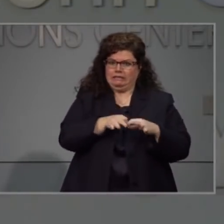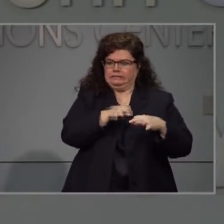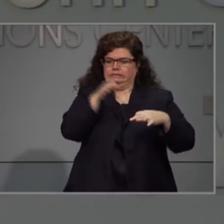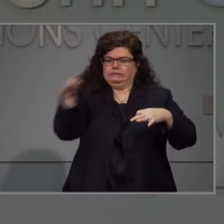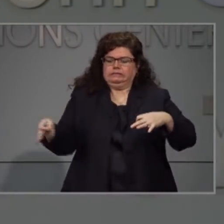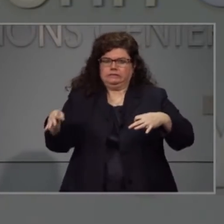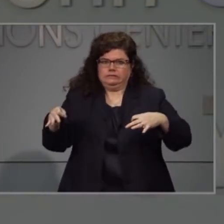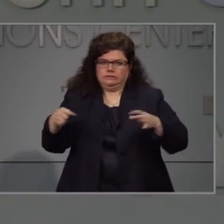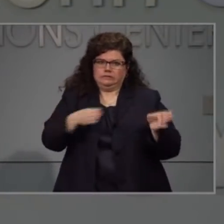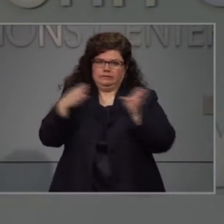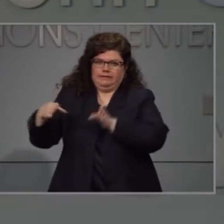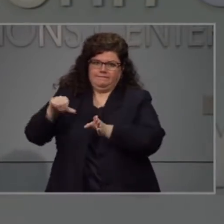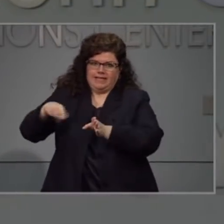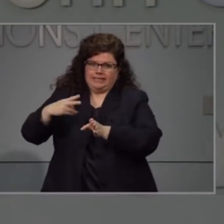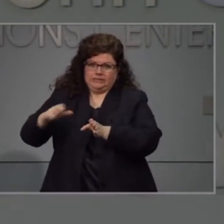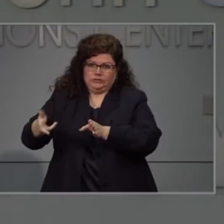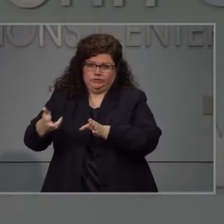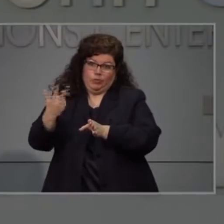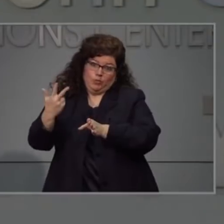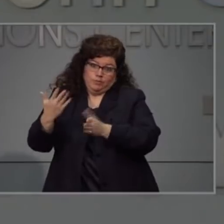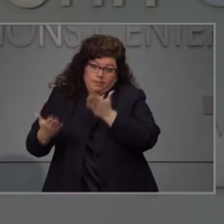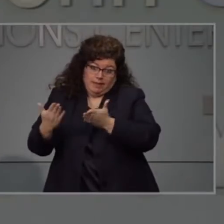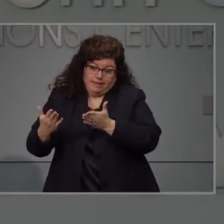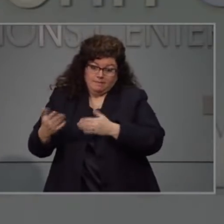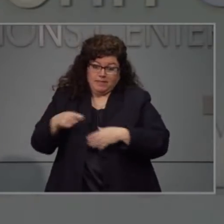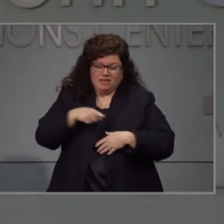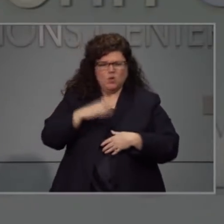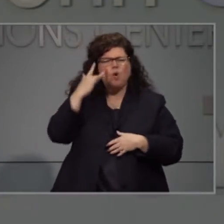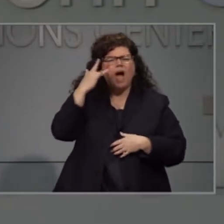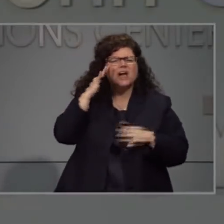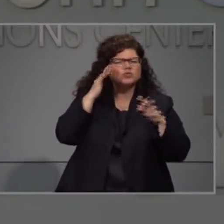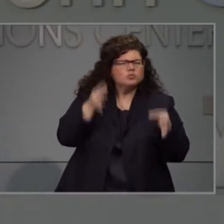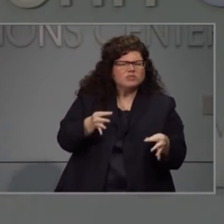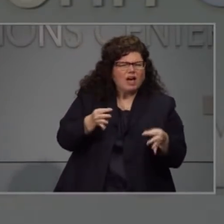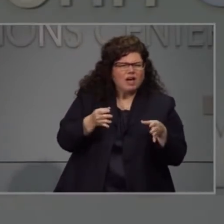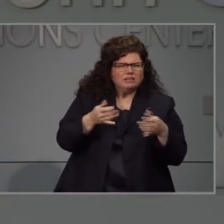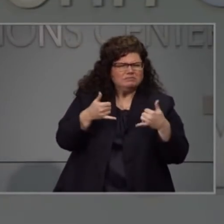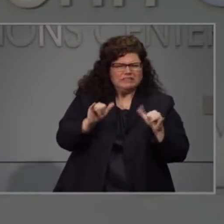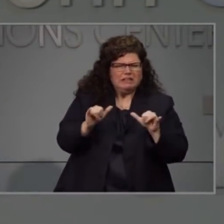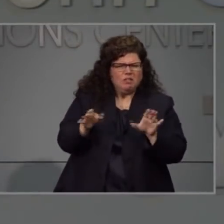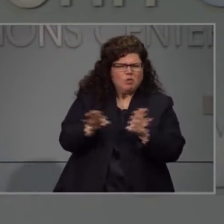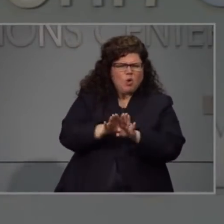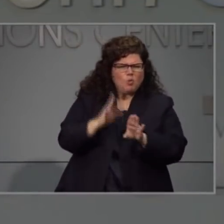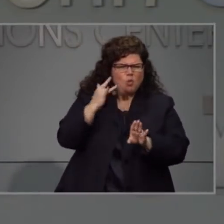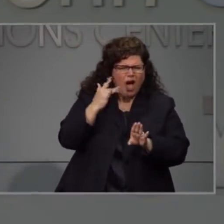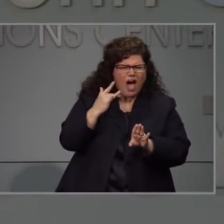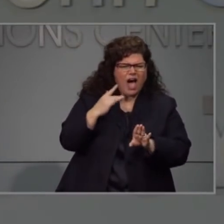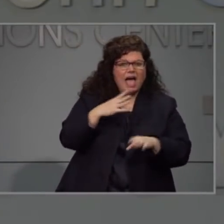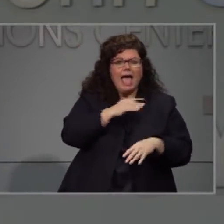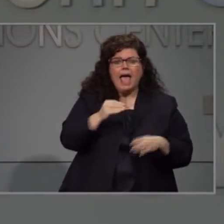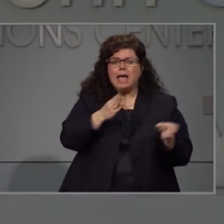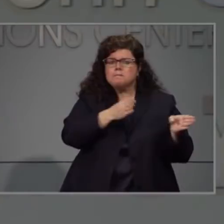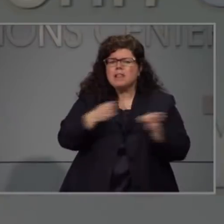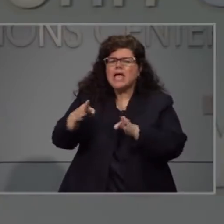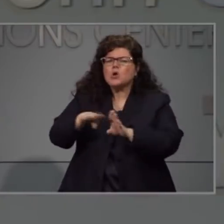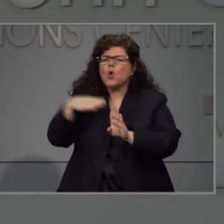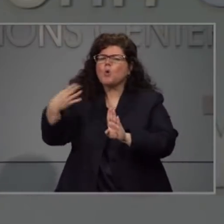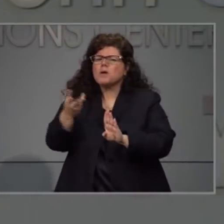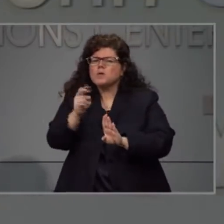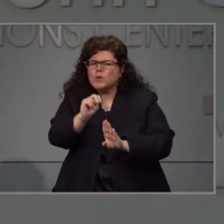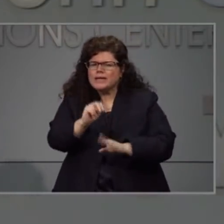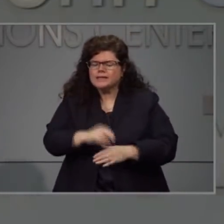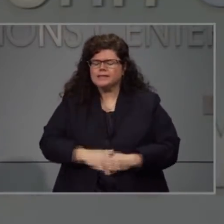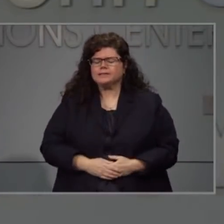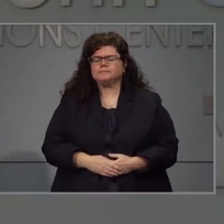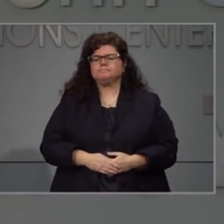You know, there are places that the likely spread of the virus can occur,